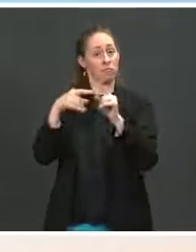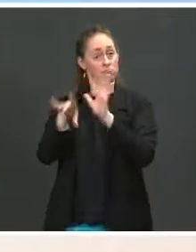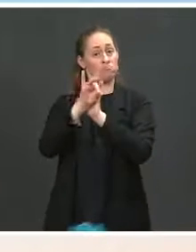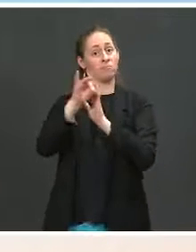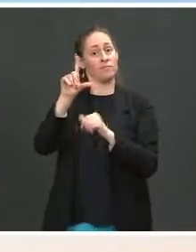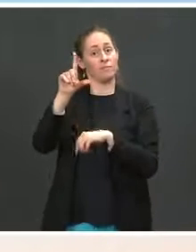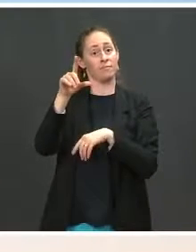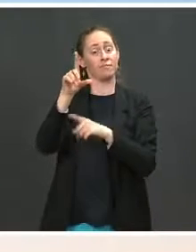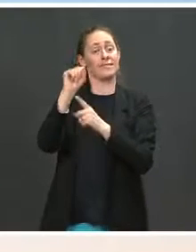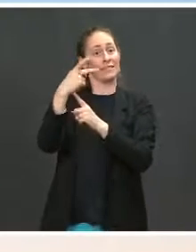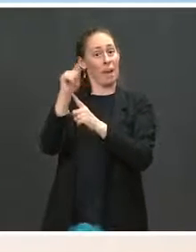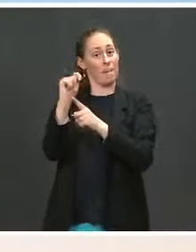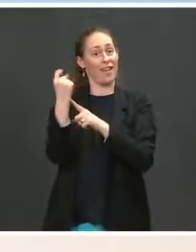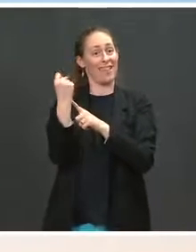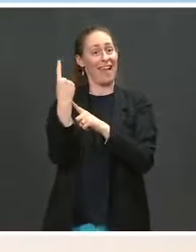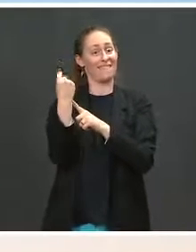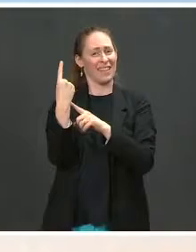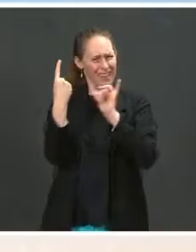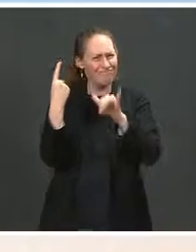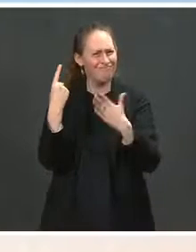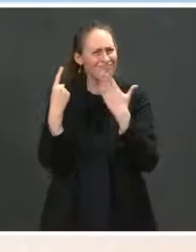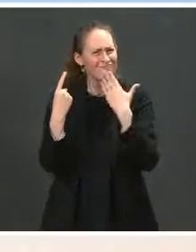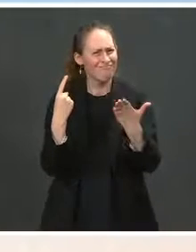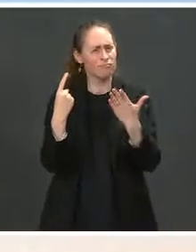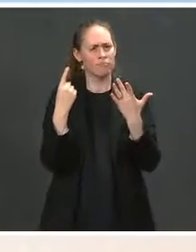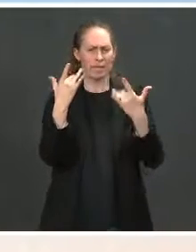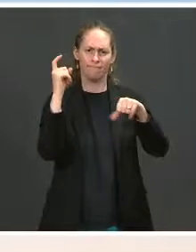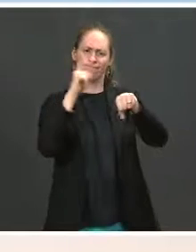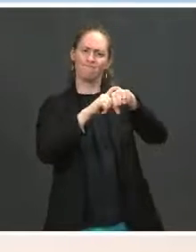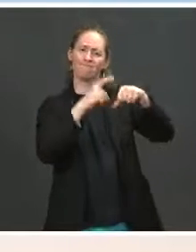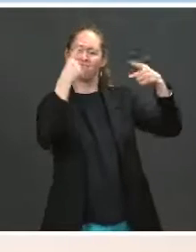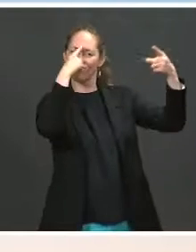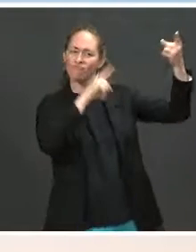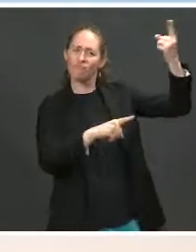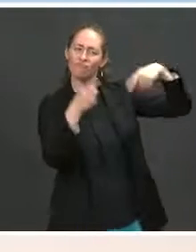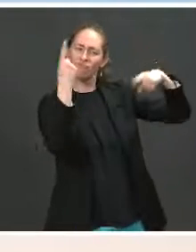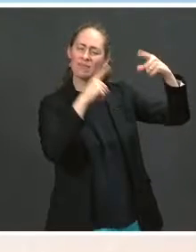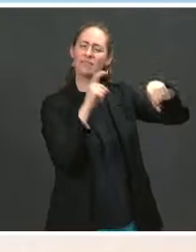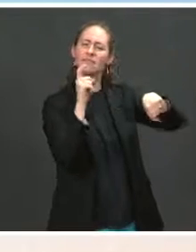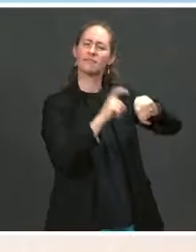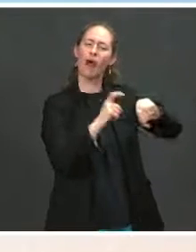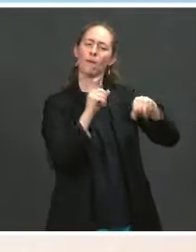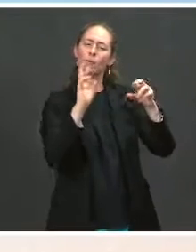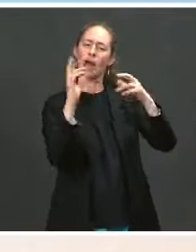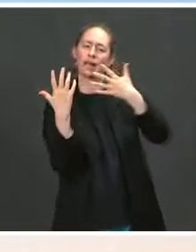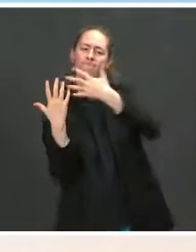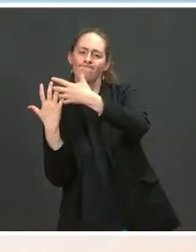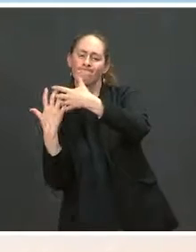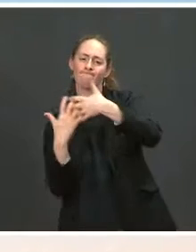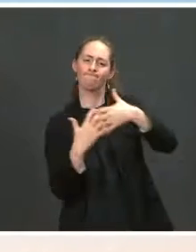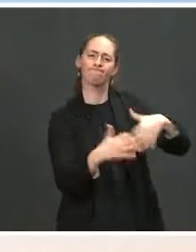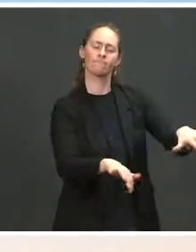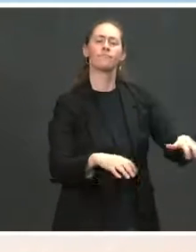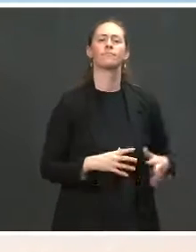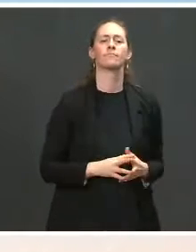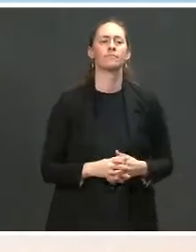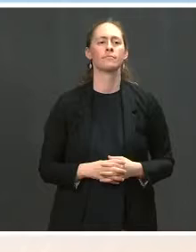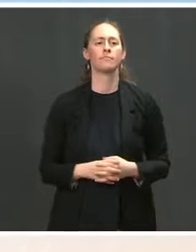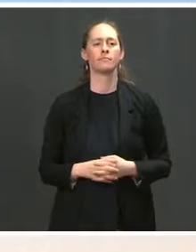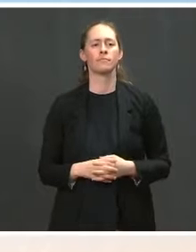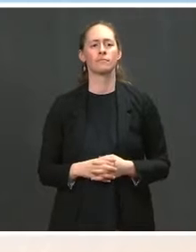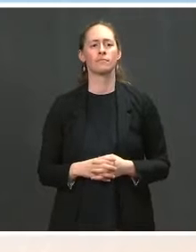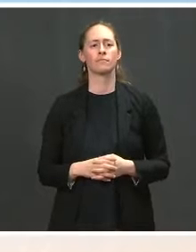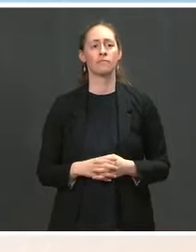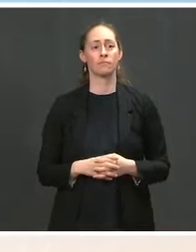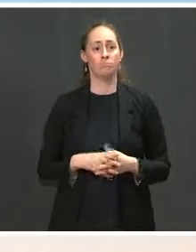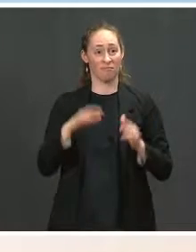give the military and our diplomatic partners on the ground plenty of time. So did he choose 9/11 as the final date? I think I just explained why